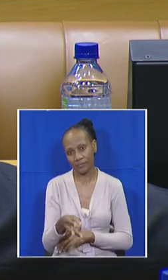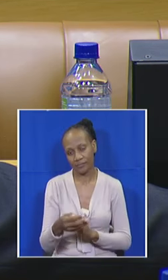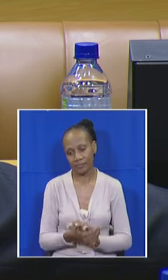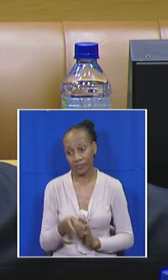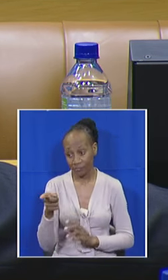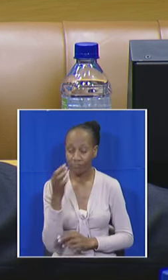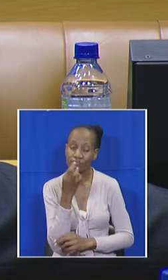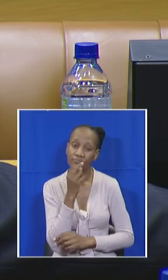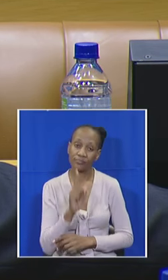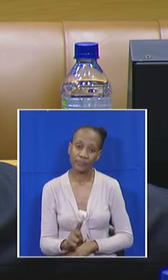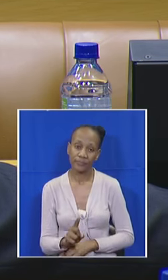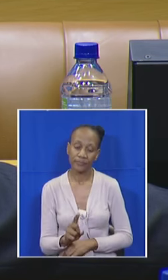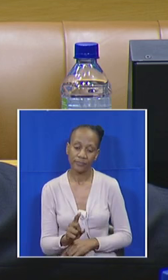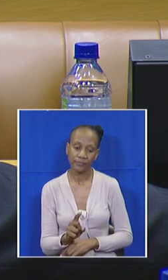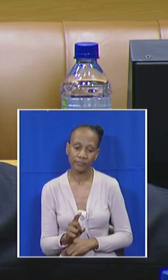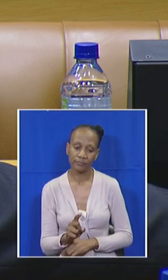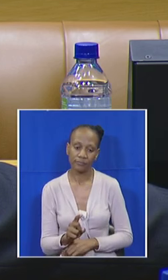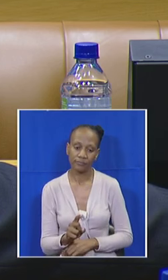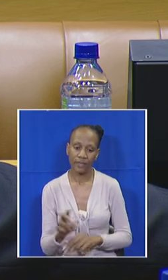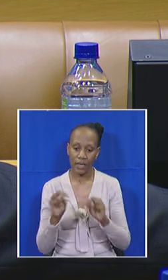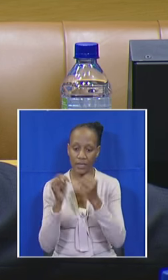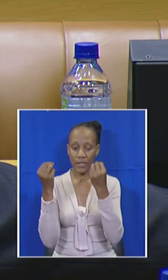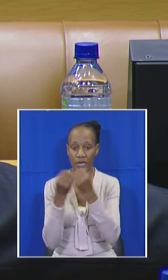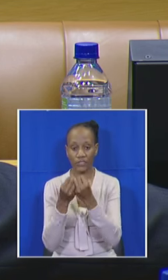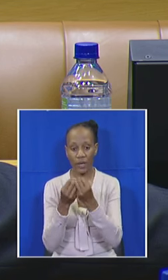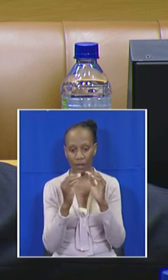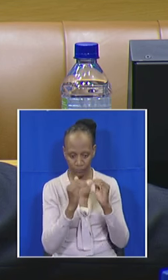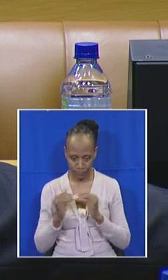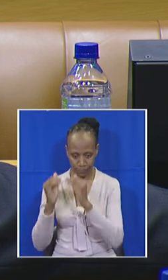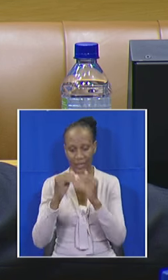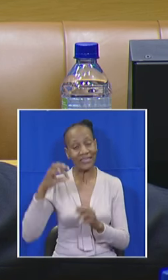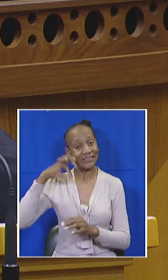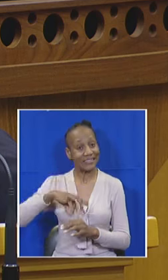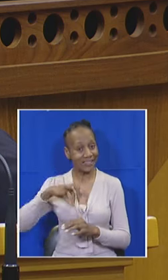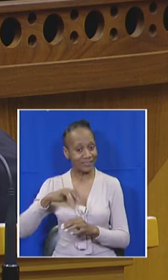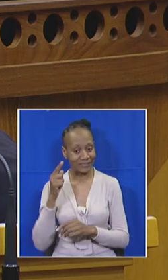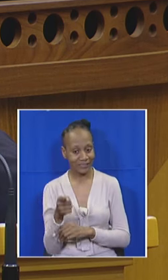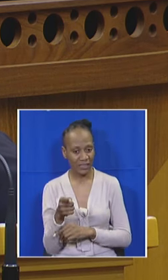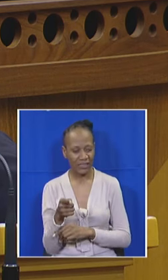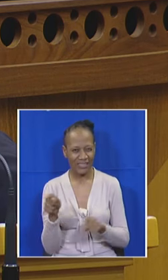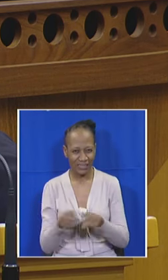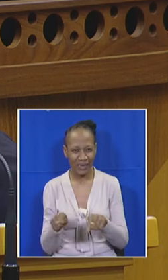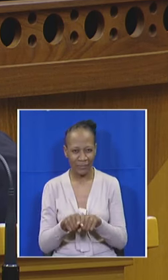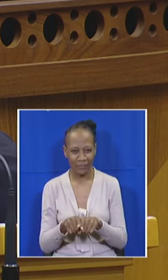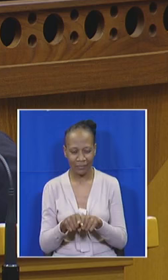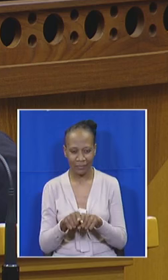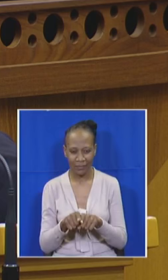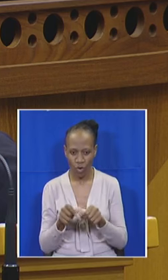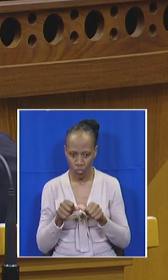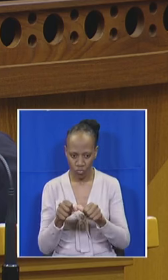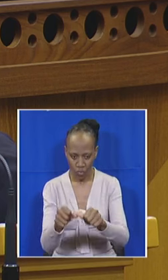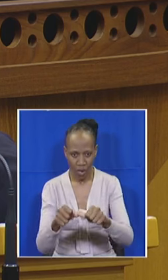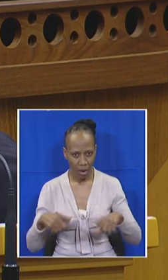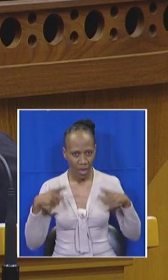out, the national minimum wage is not the living wage, but